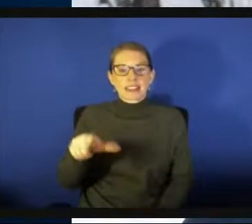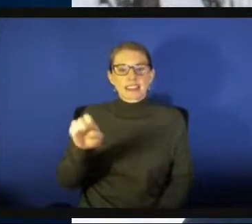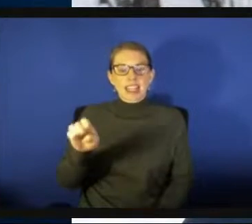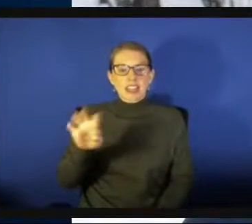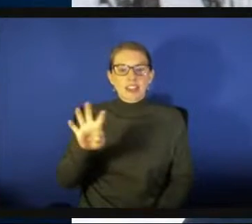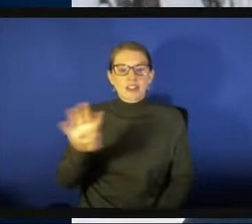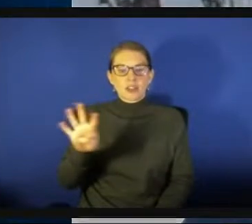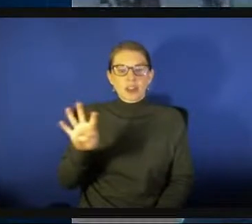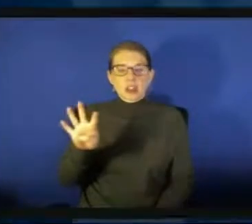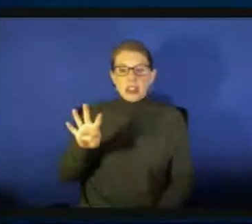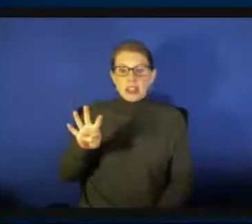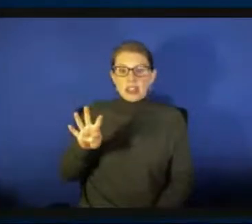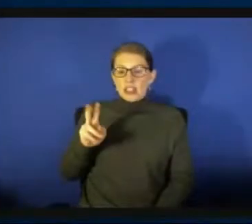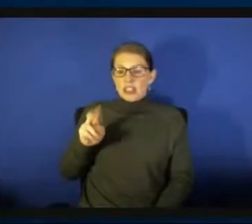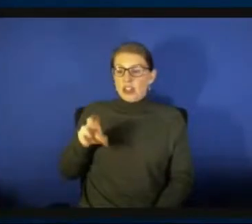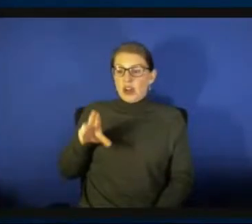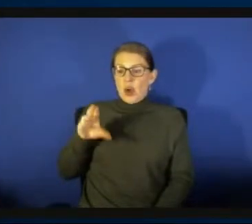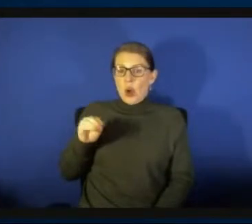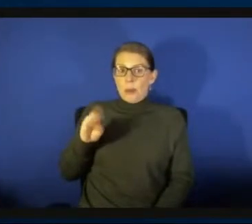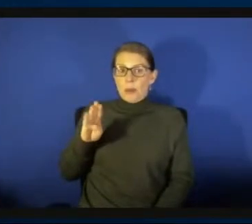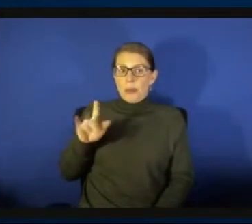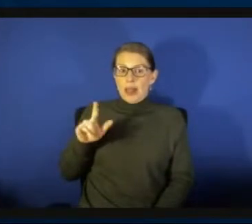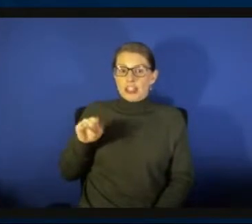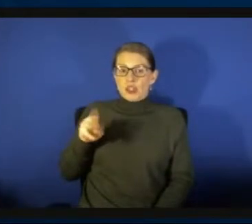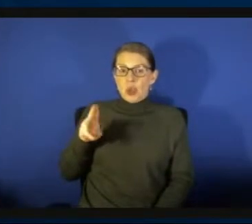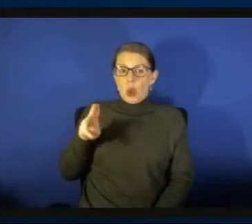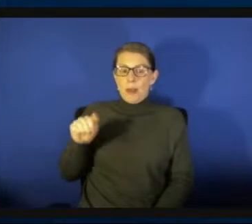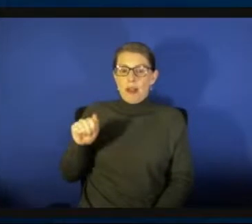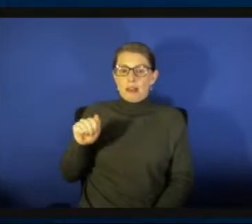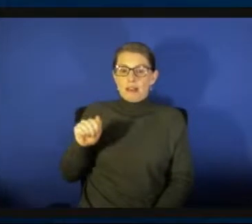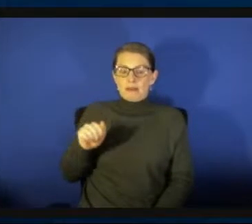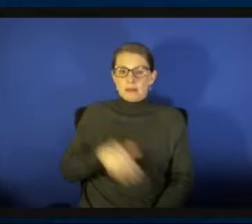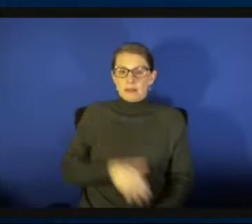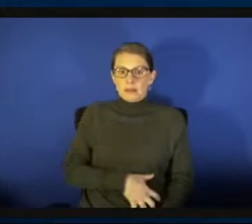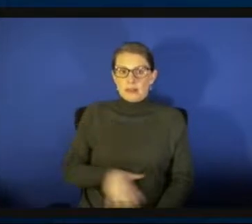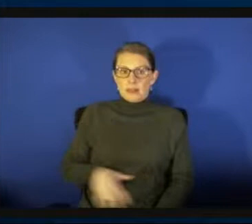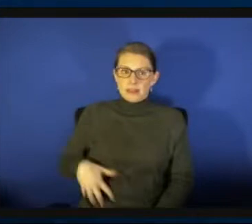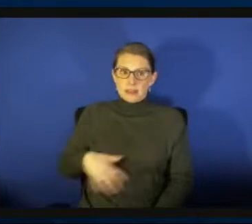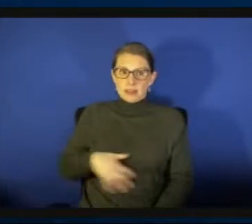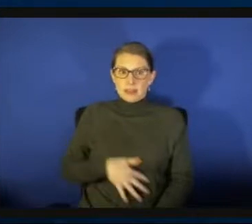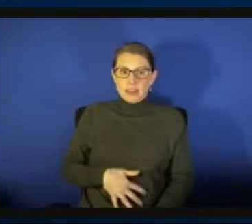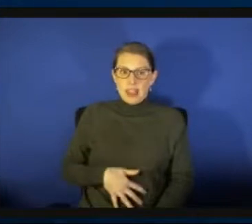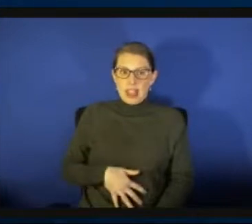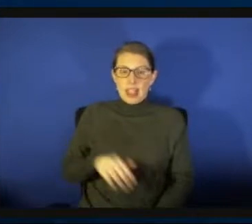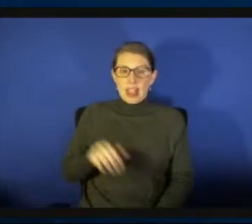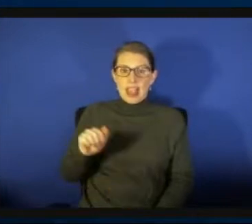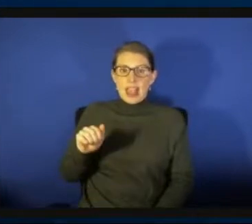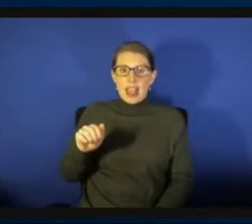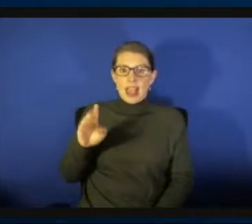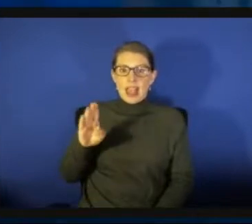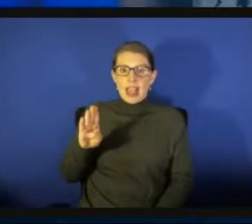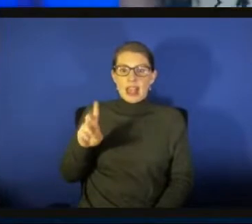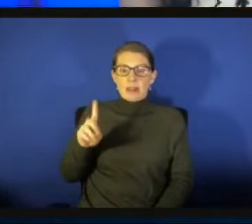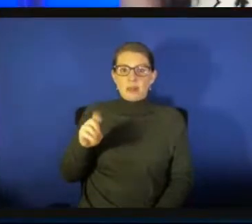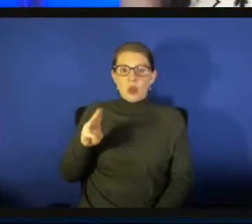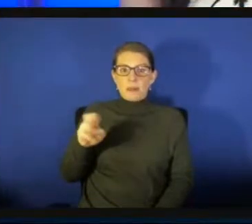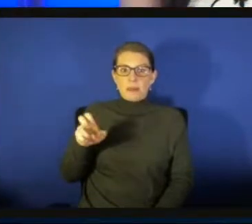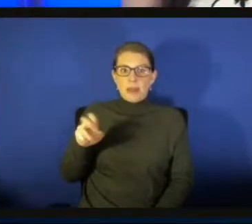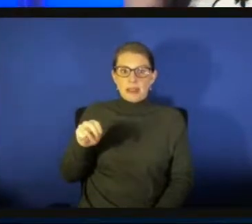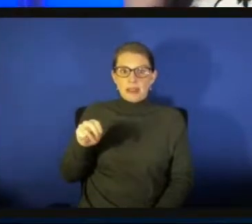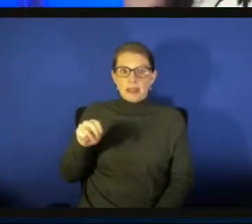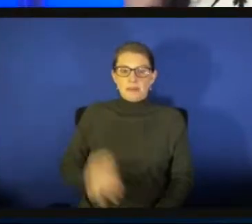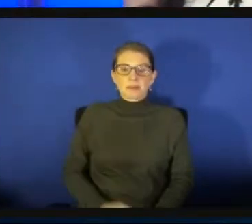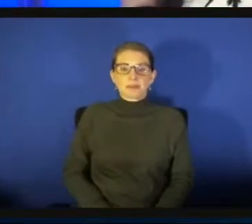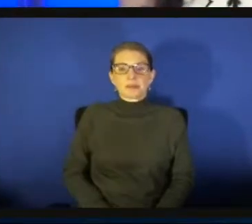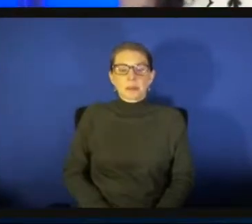of the abdomen. His cancer had spread all over his body and had gotten into